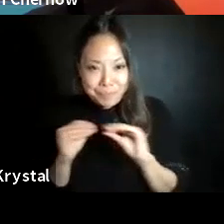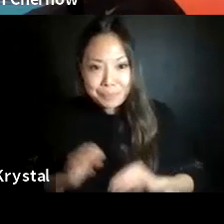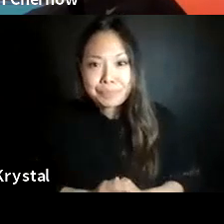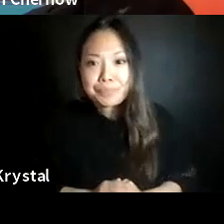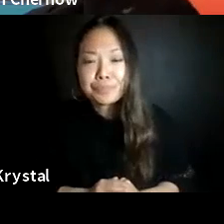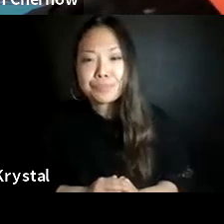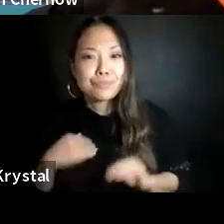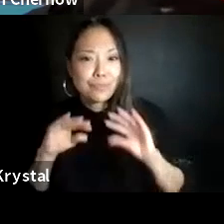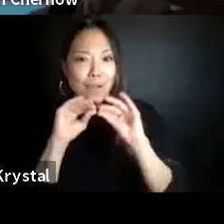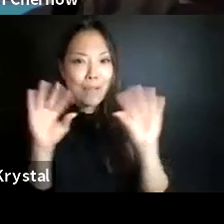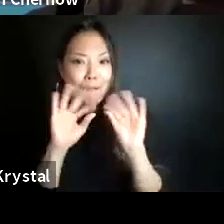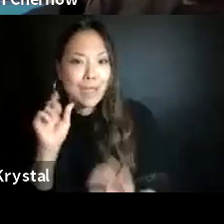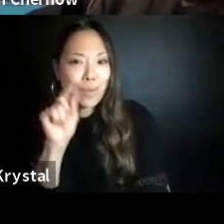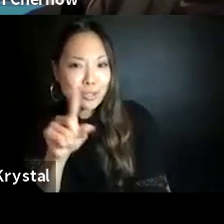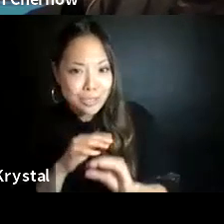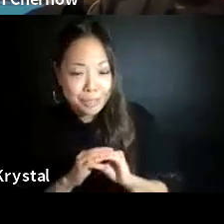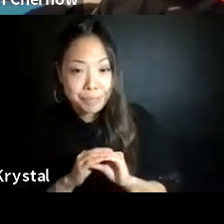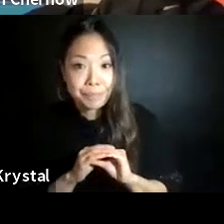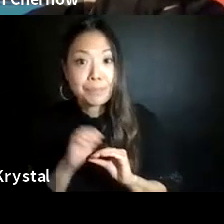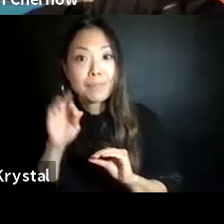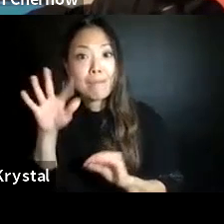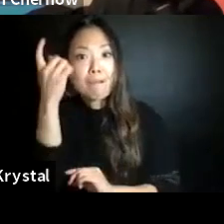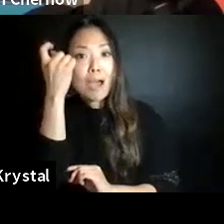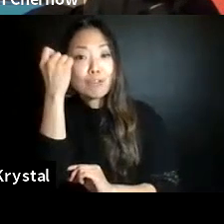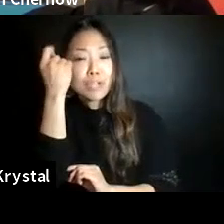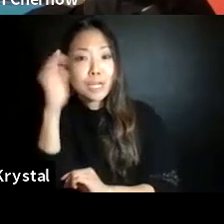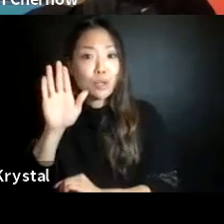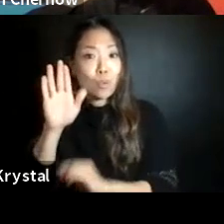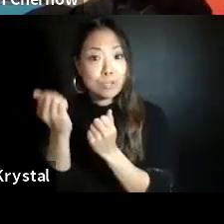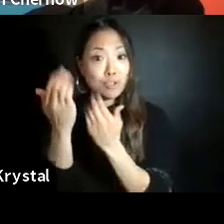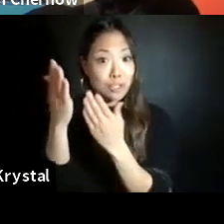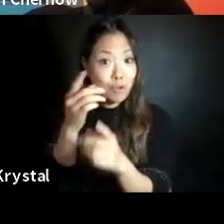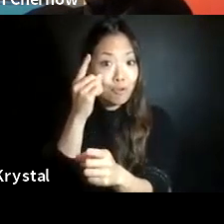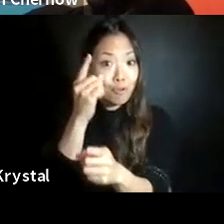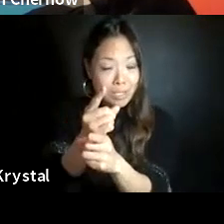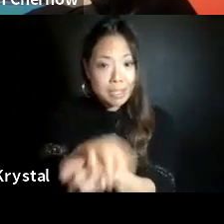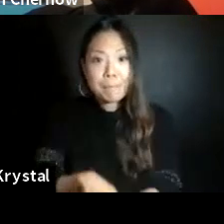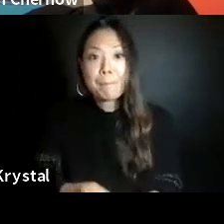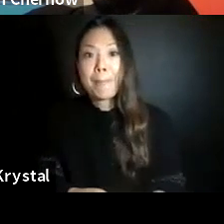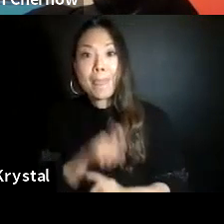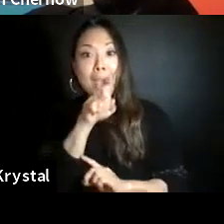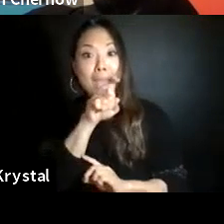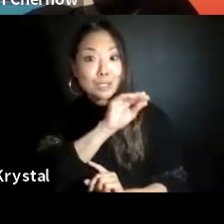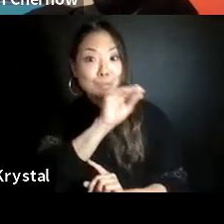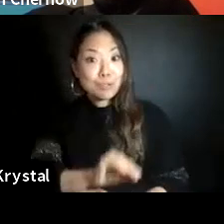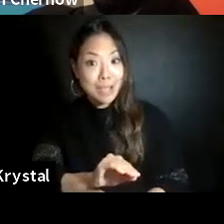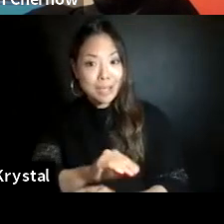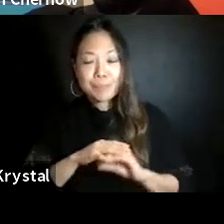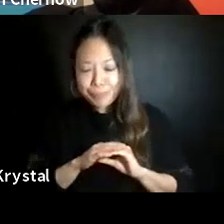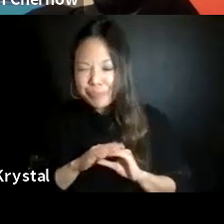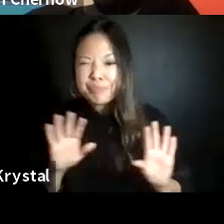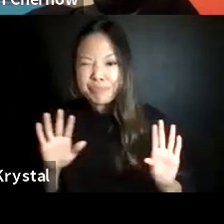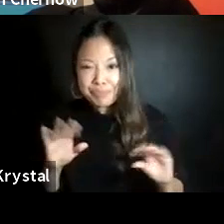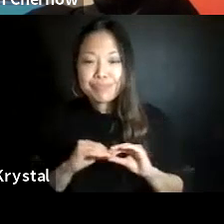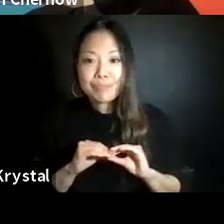question. So if I understand correctly, what you're suggesting is that X percentage, students that are in the